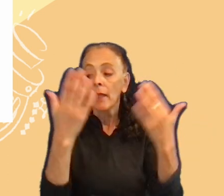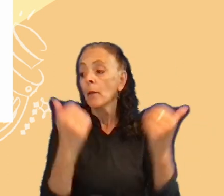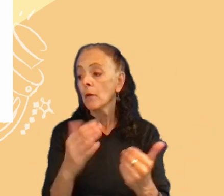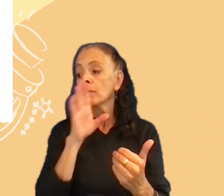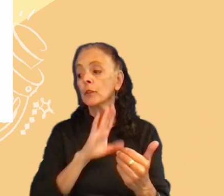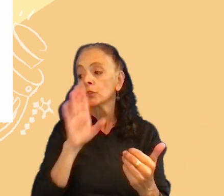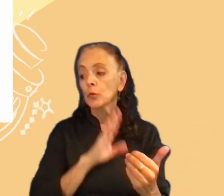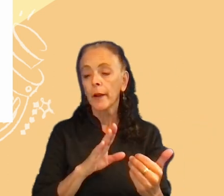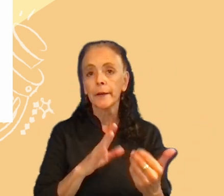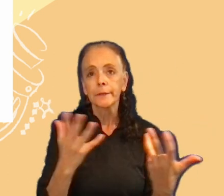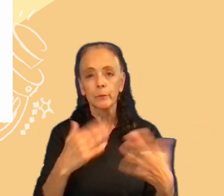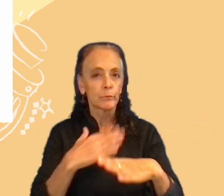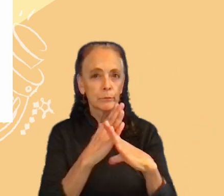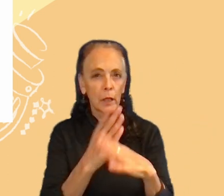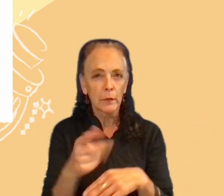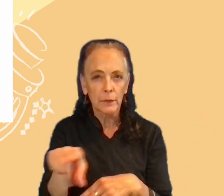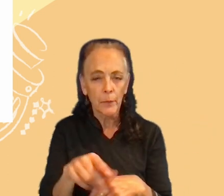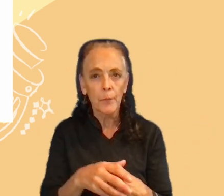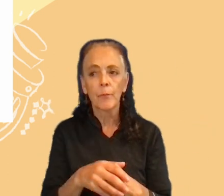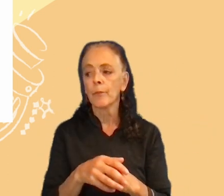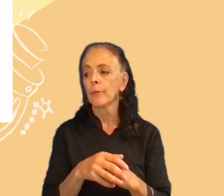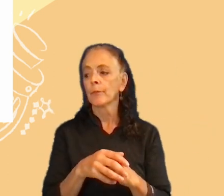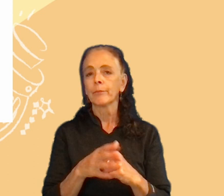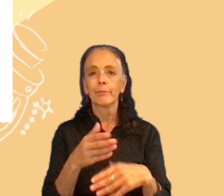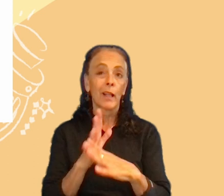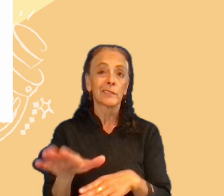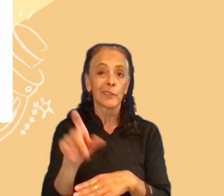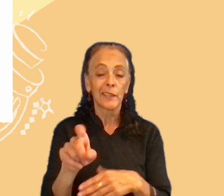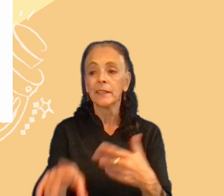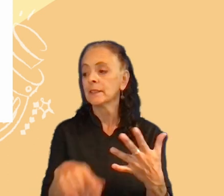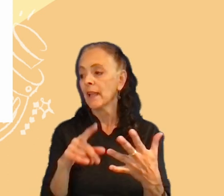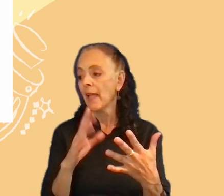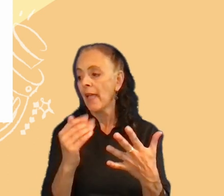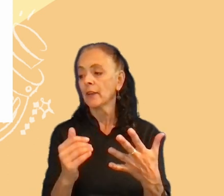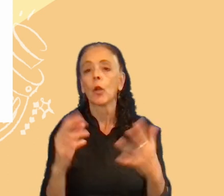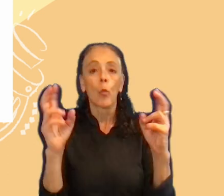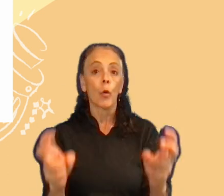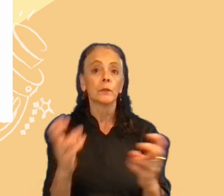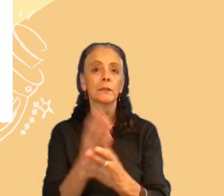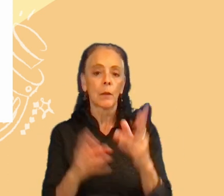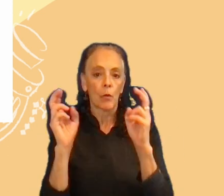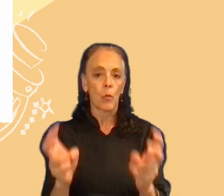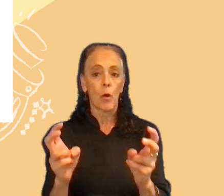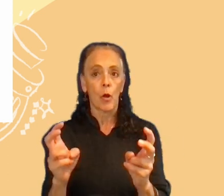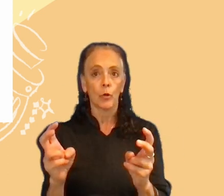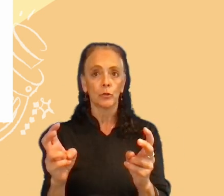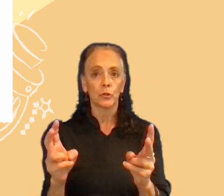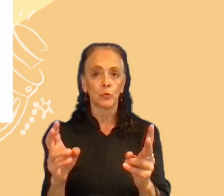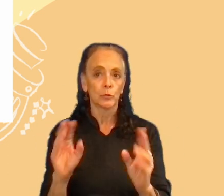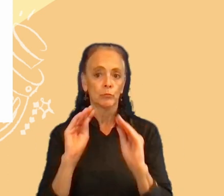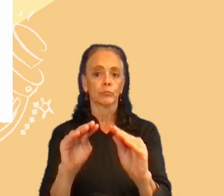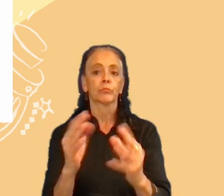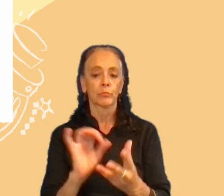blocking what blocks the these needs and the quotes that we call some quotes because this this was just a card but we had